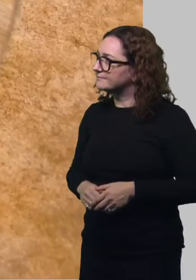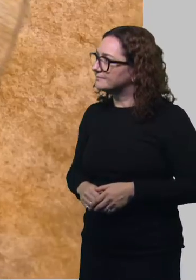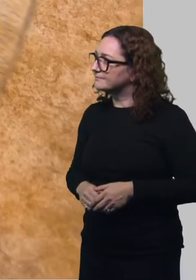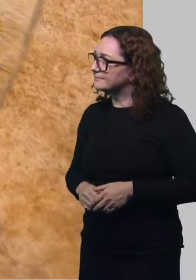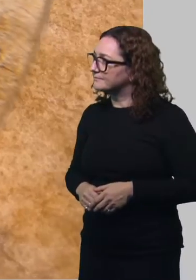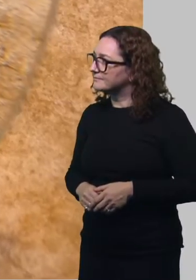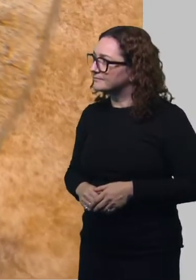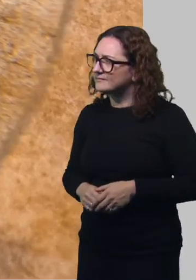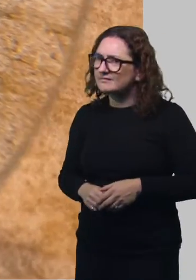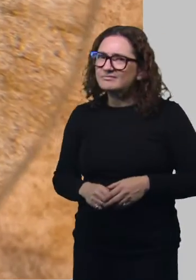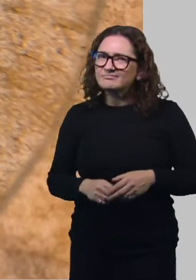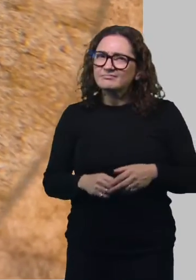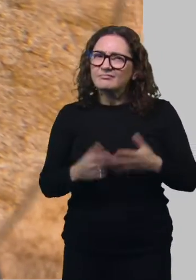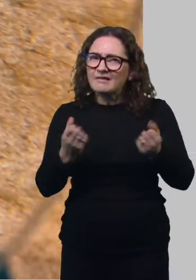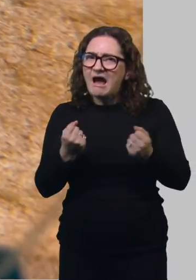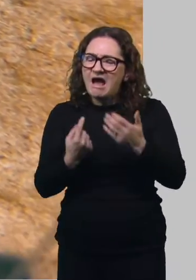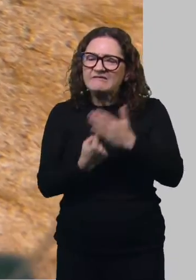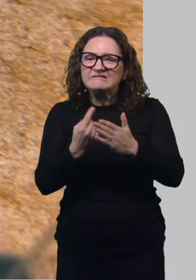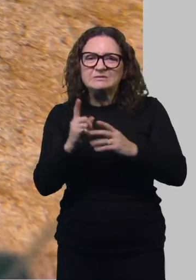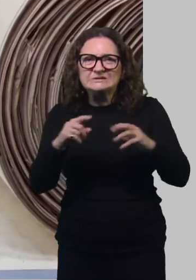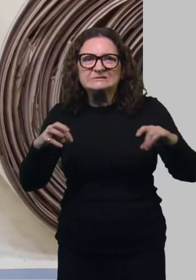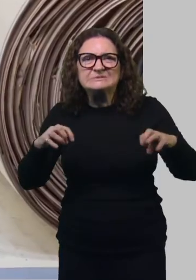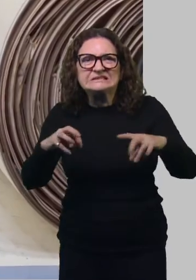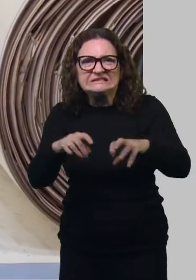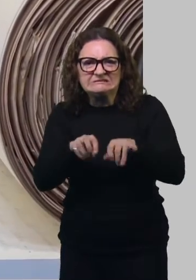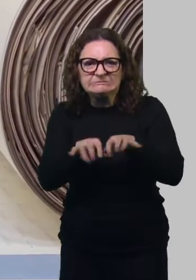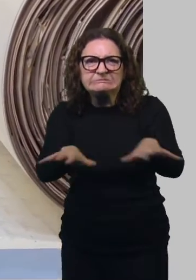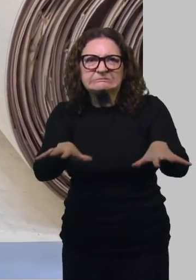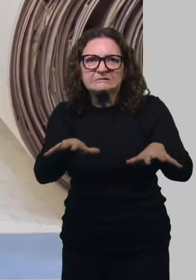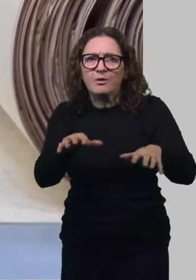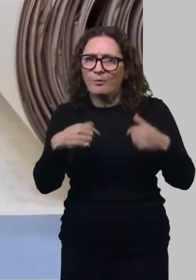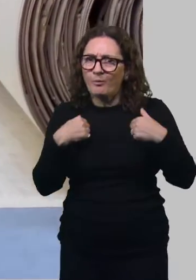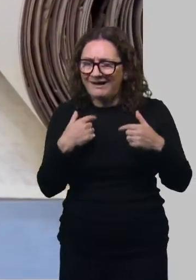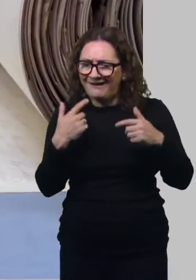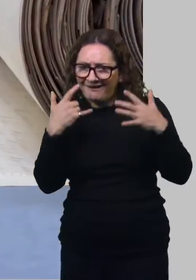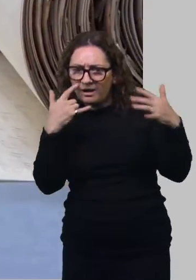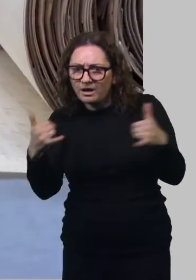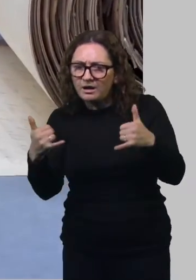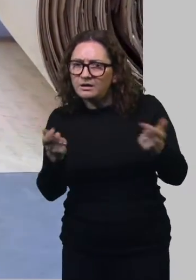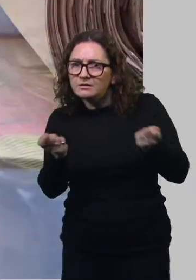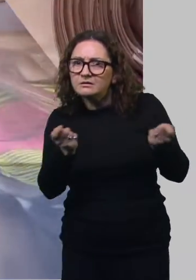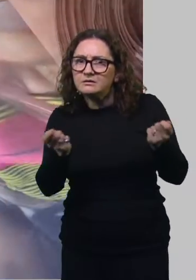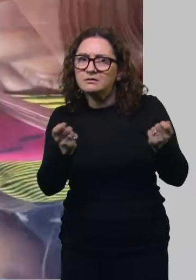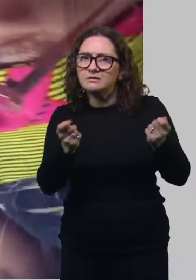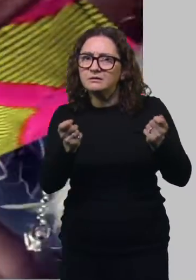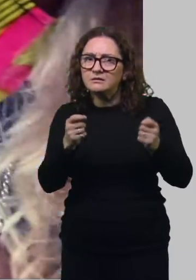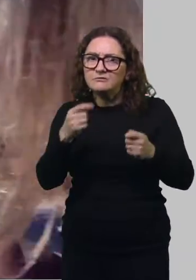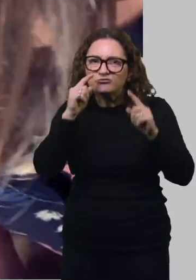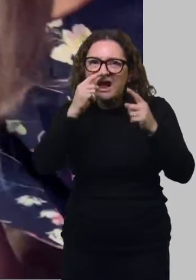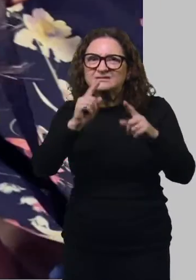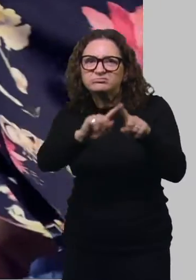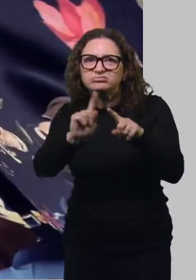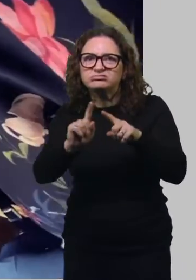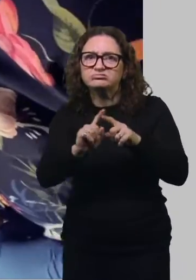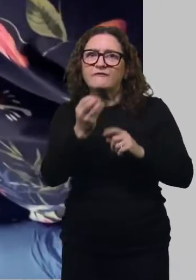pest infestations. Our repositories are monitors for pests and rodents. We restrict food and drinks in our strong rooms